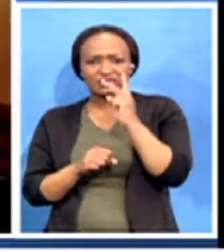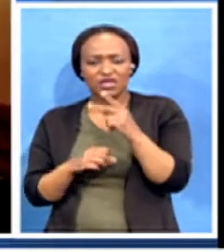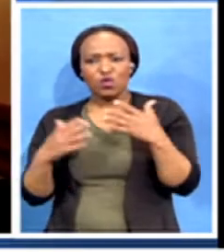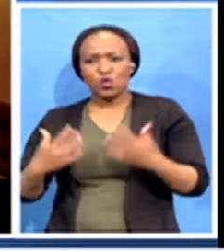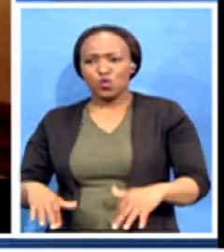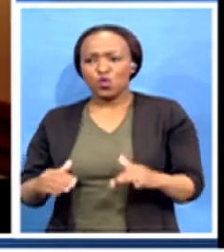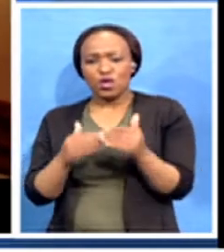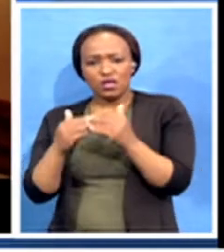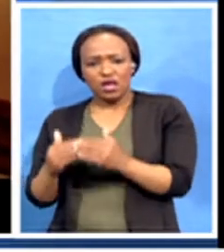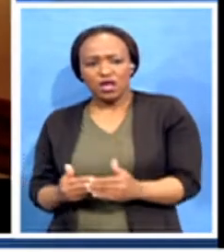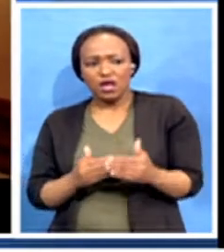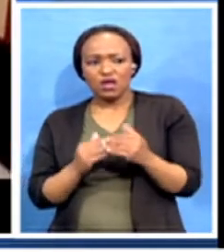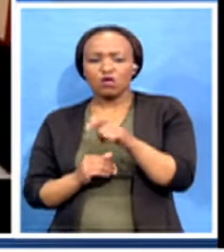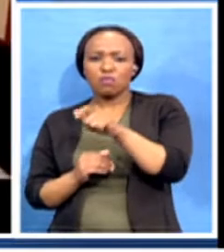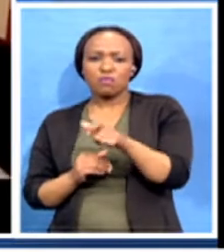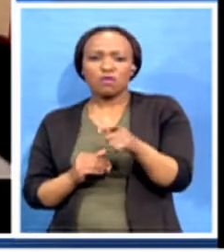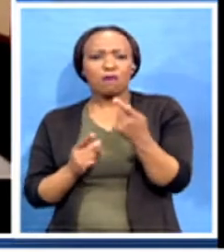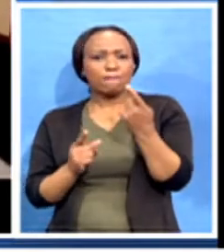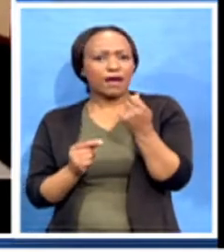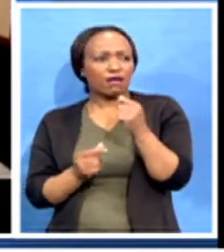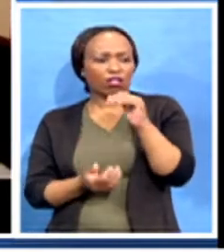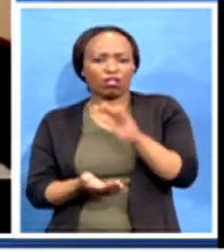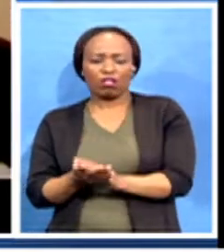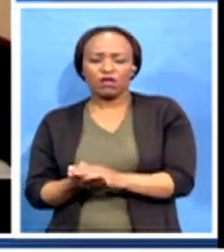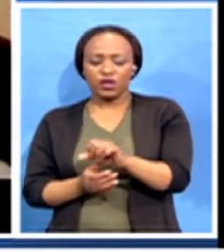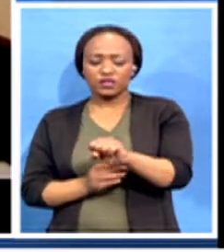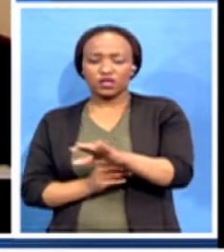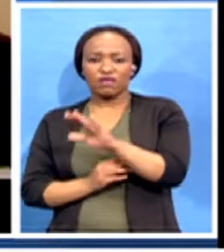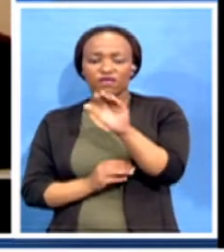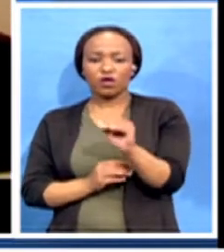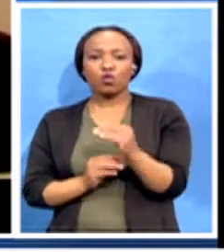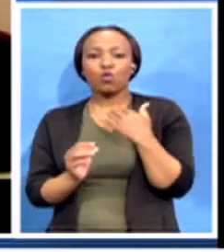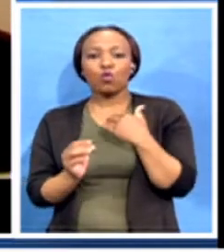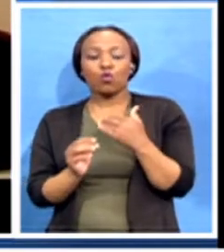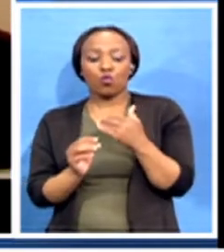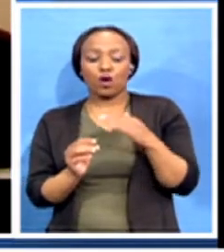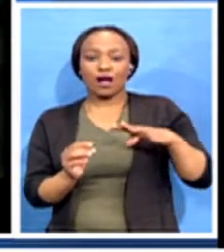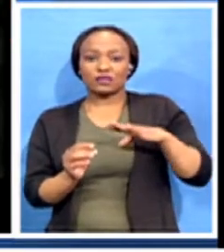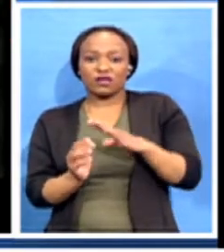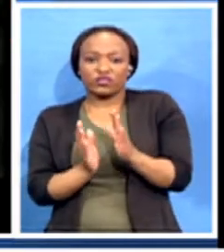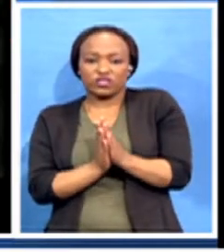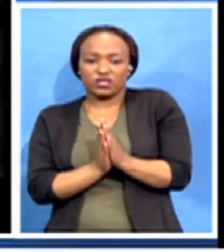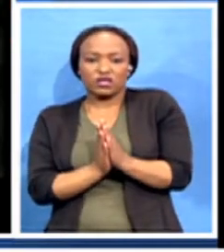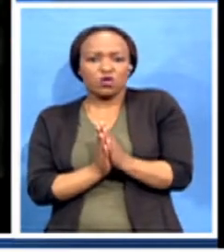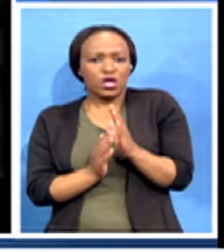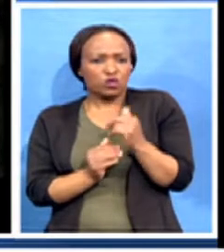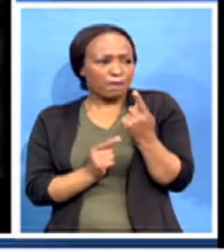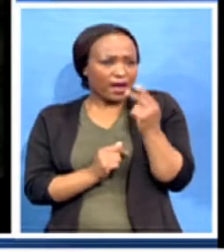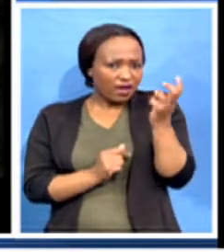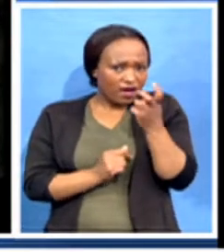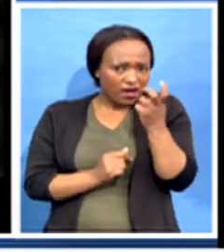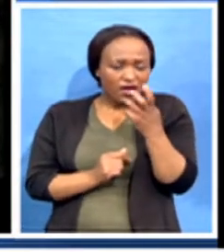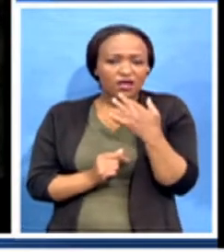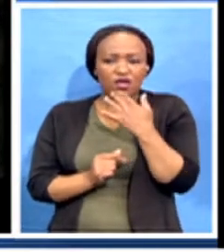such caring people who ran out of money as the South African Council of Churches, and we had to get money. We